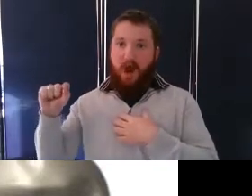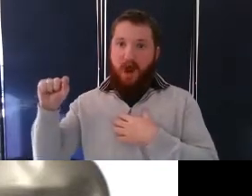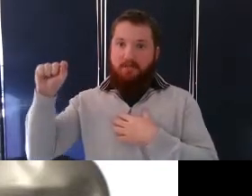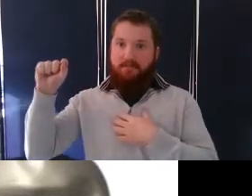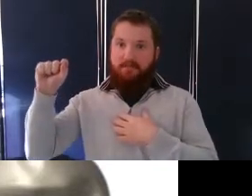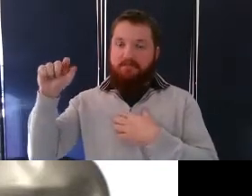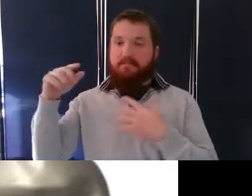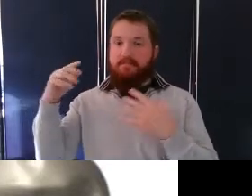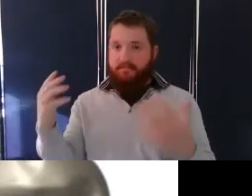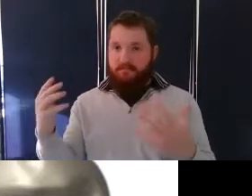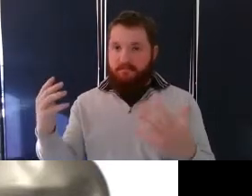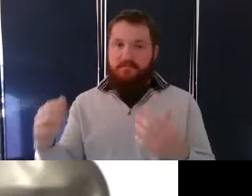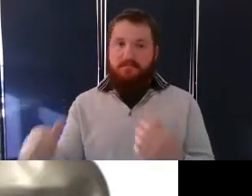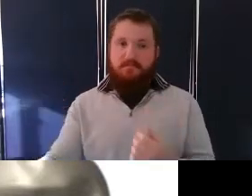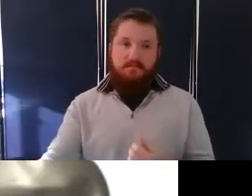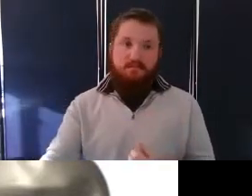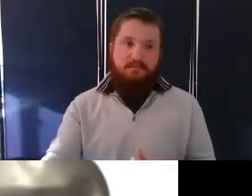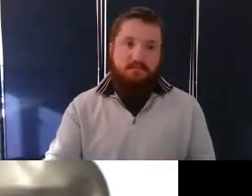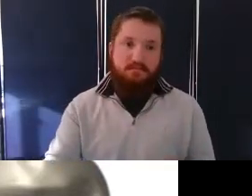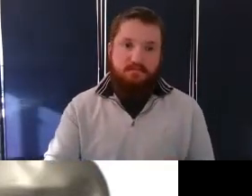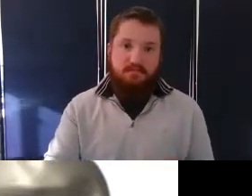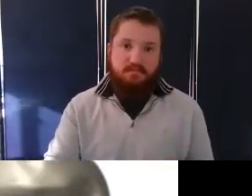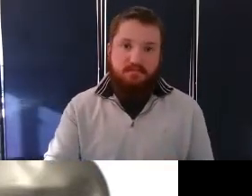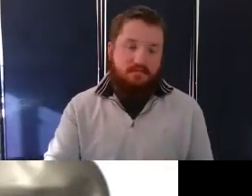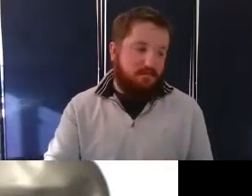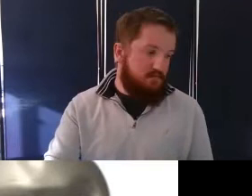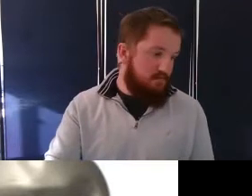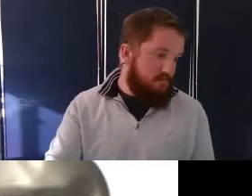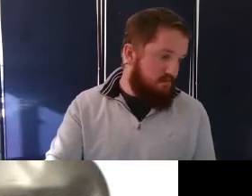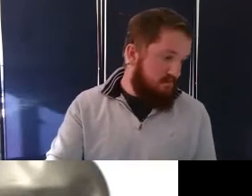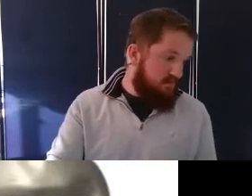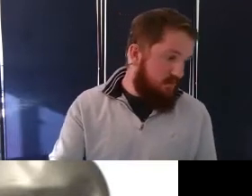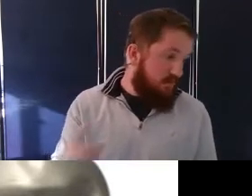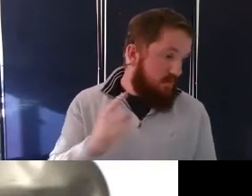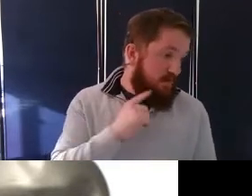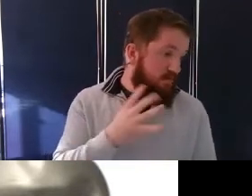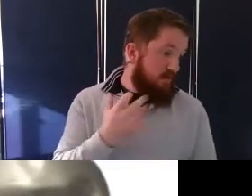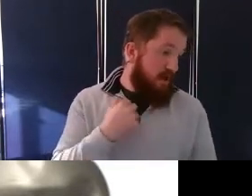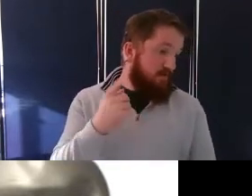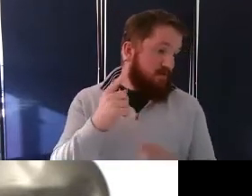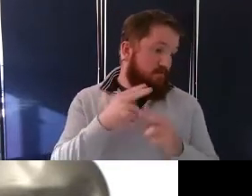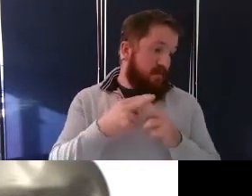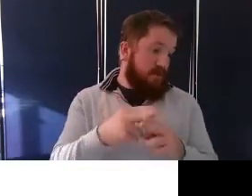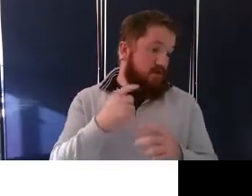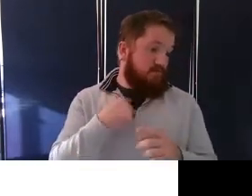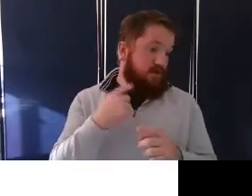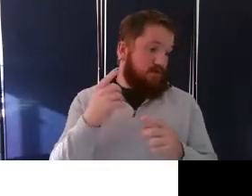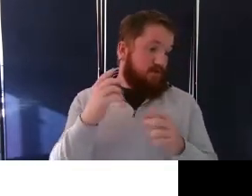And then we can control how the mouth opens in that way.